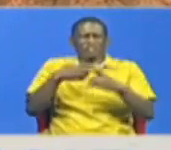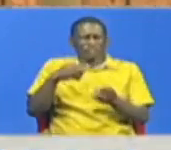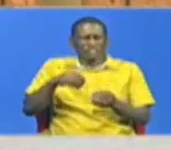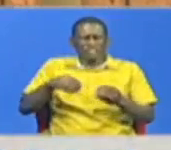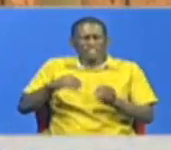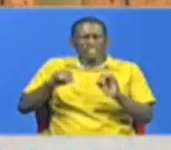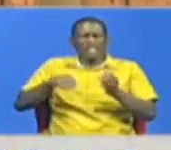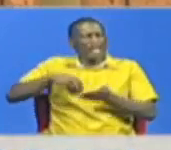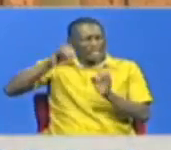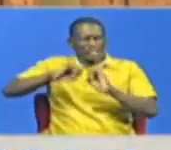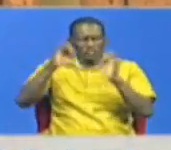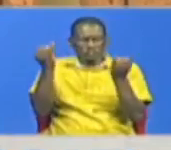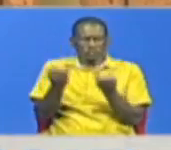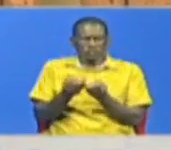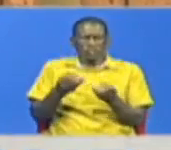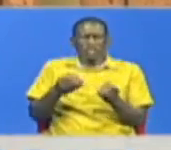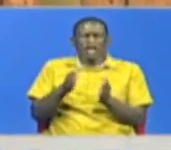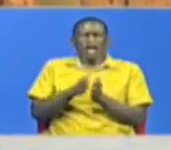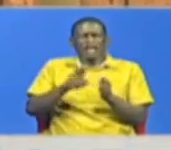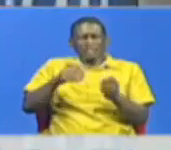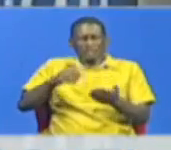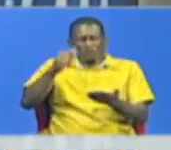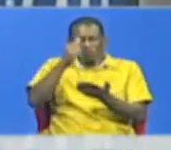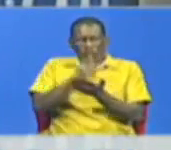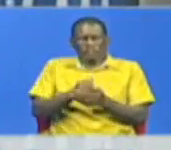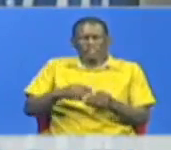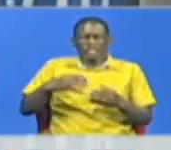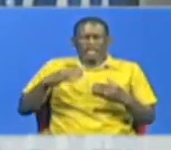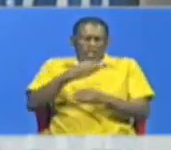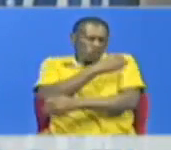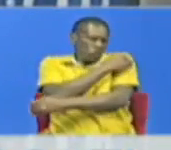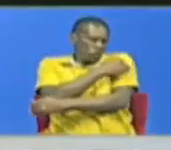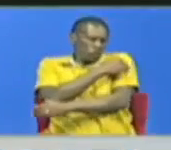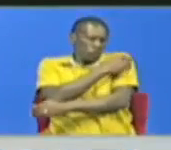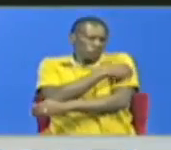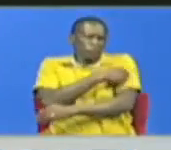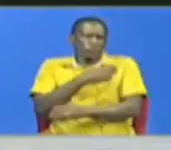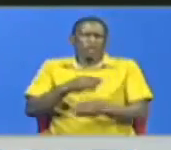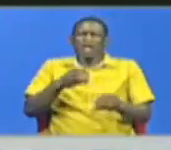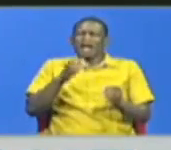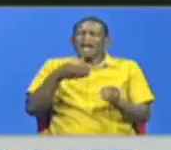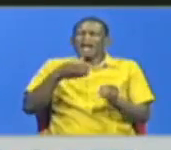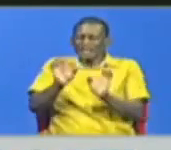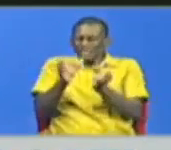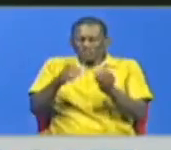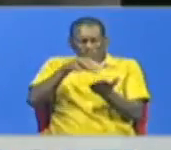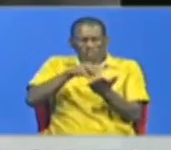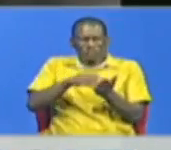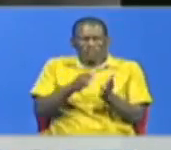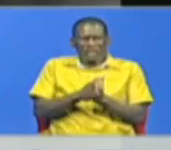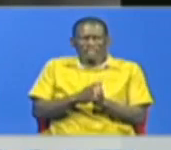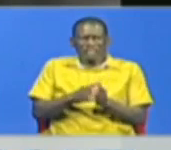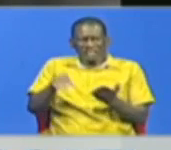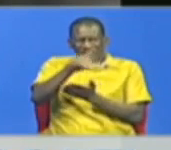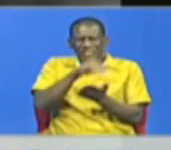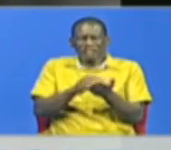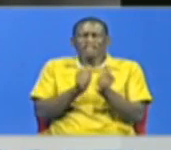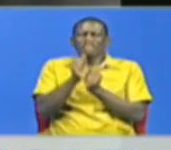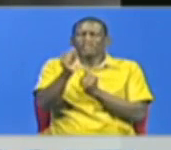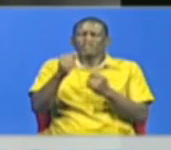institutions, diocesan offices, a dispensary, a radio station and pastoral center. 15 years